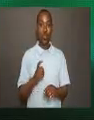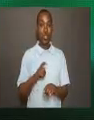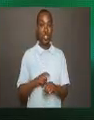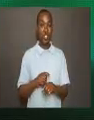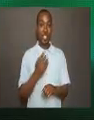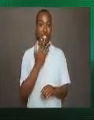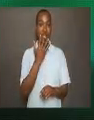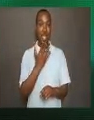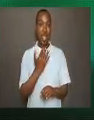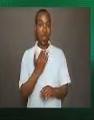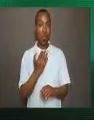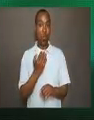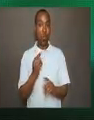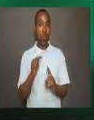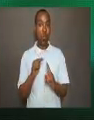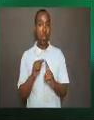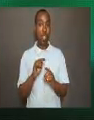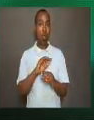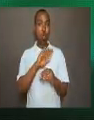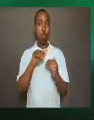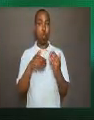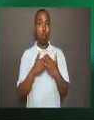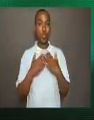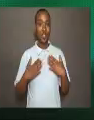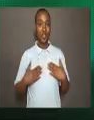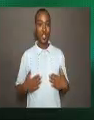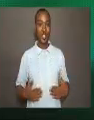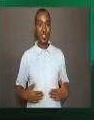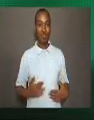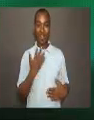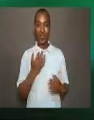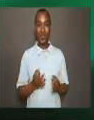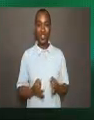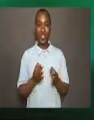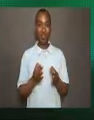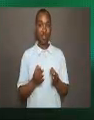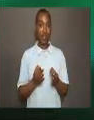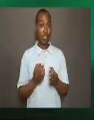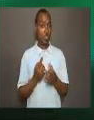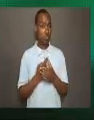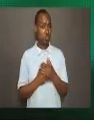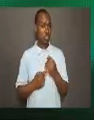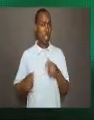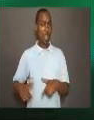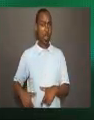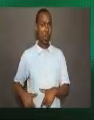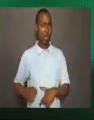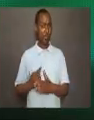supply blood to all the parts of the body except the lungs.